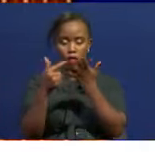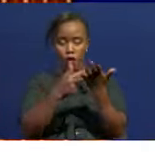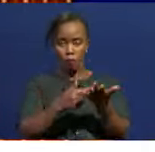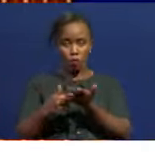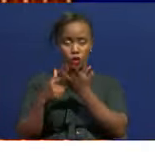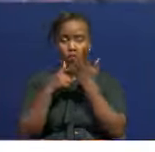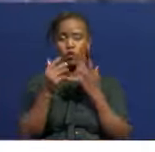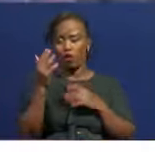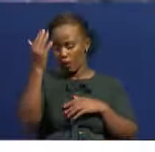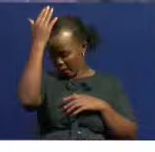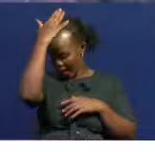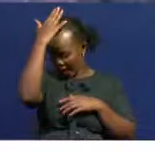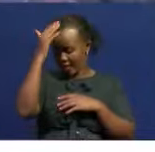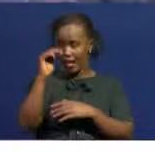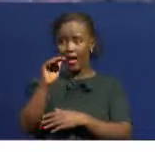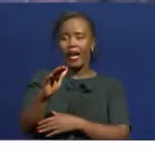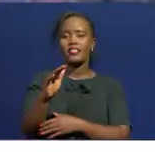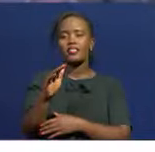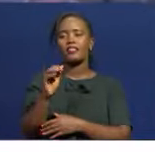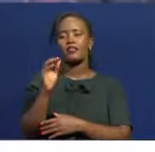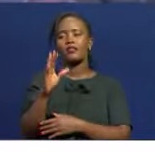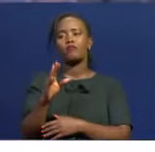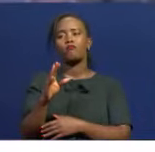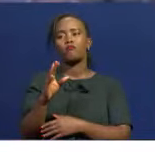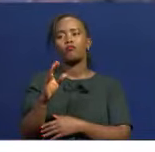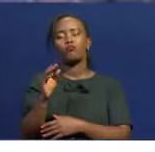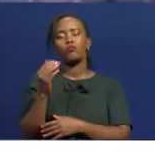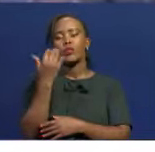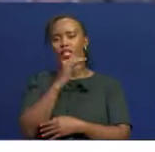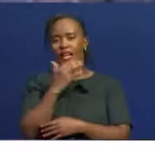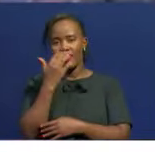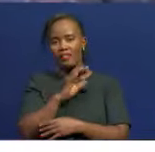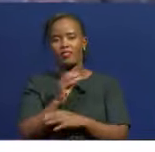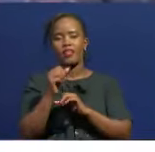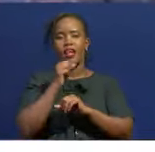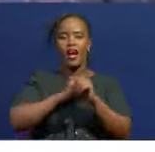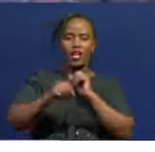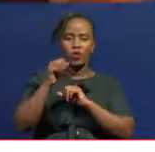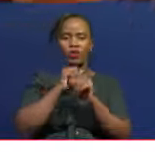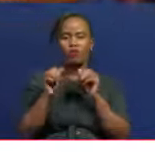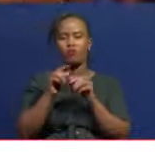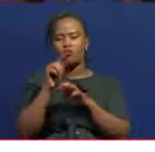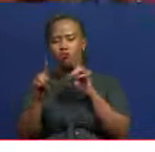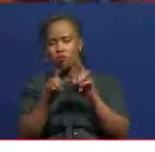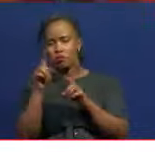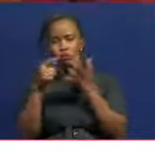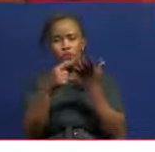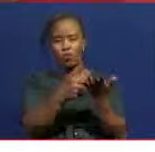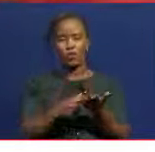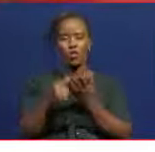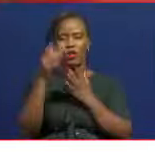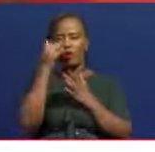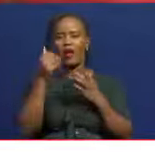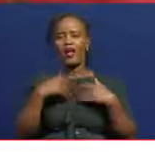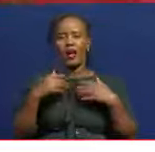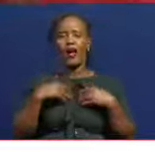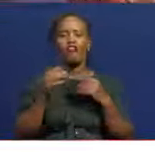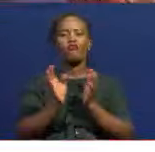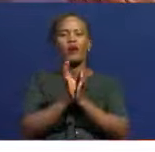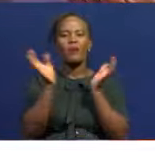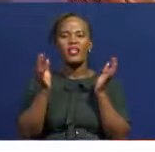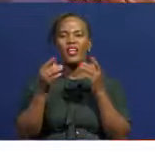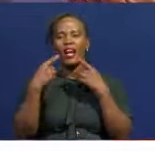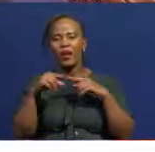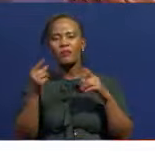Monday wants the conduct of the DP as a state officer scrutinized over claims he has made public utterances